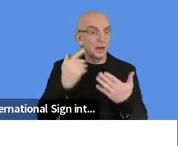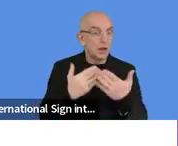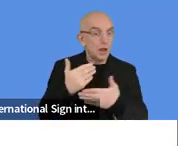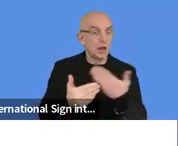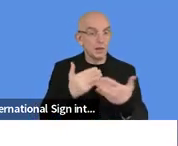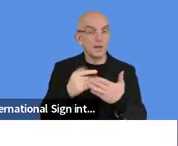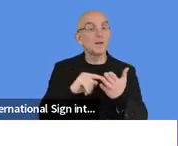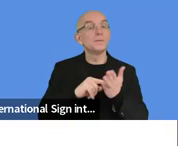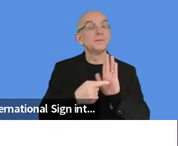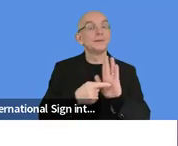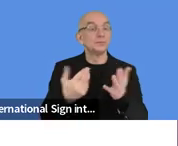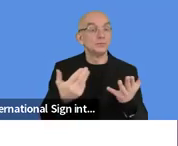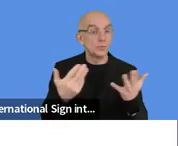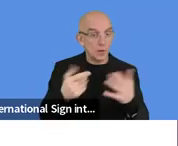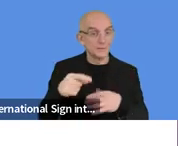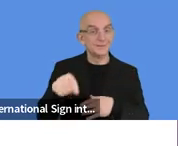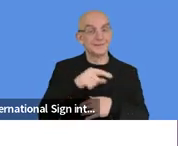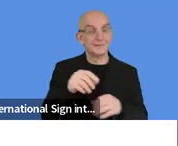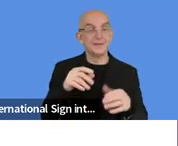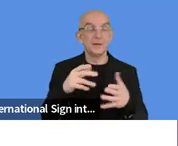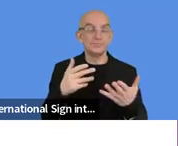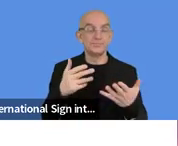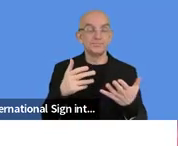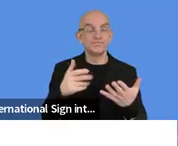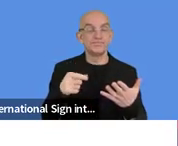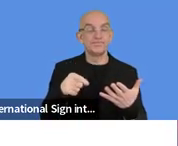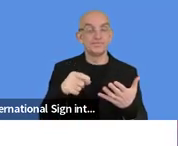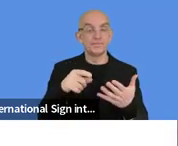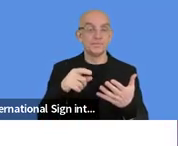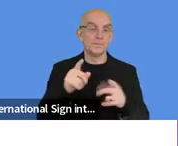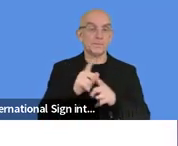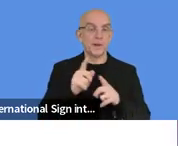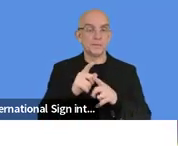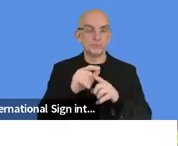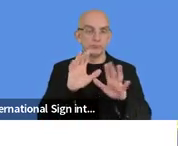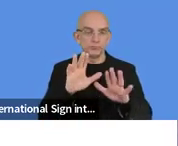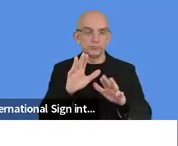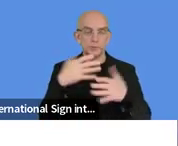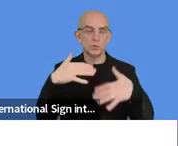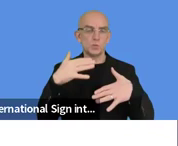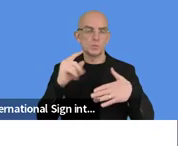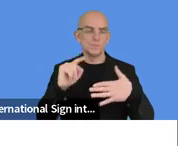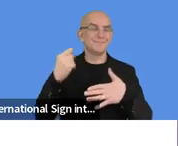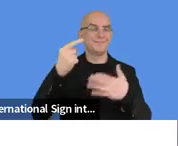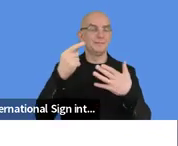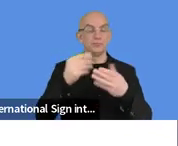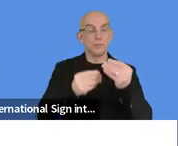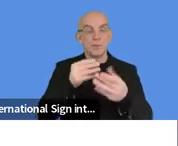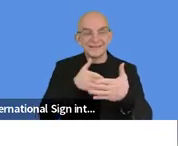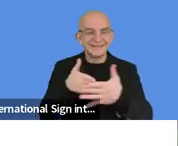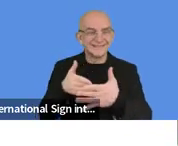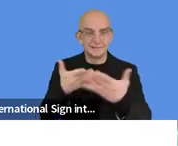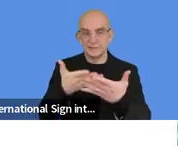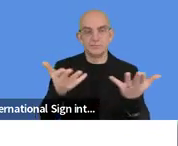social initiatives, to fall into that valley of death. So we've kind of found ways of creating bridges to get them over that